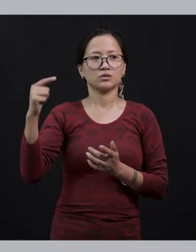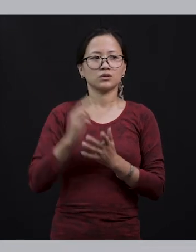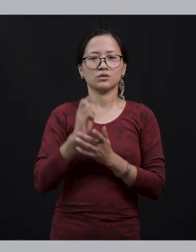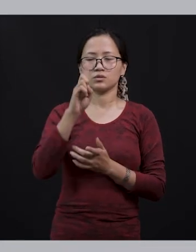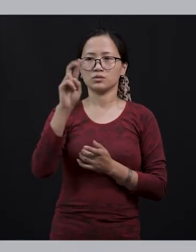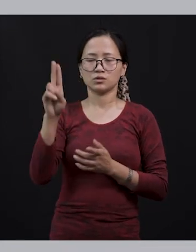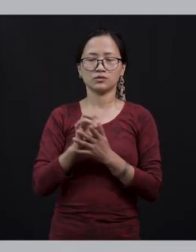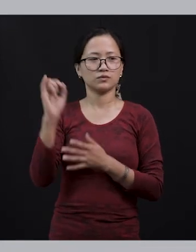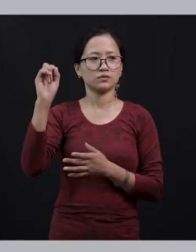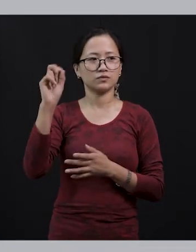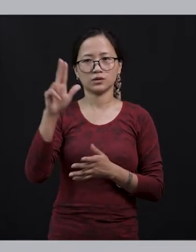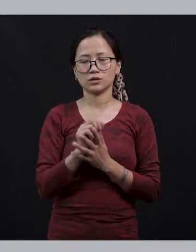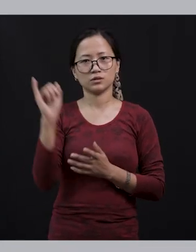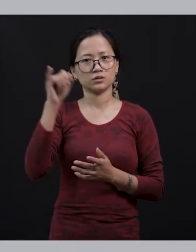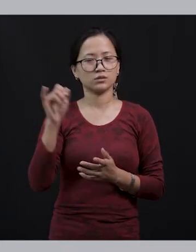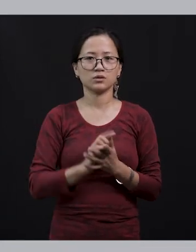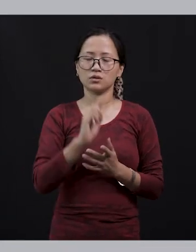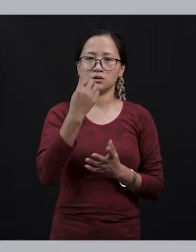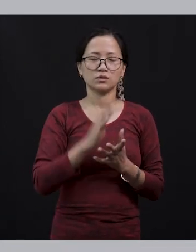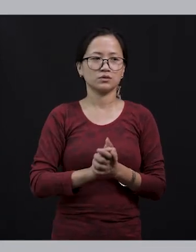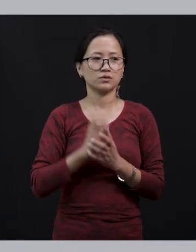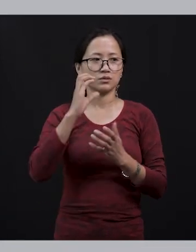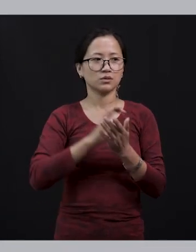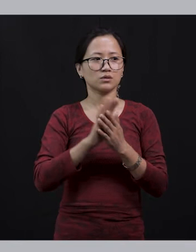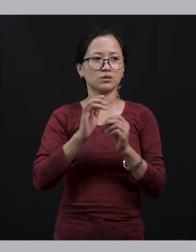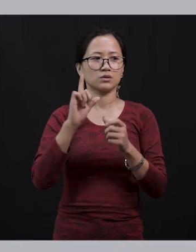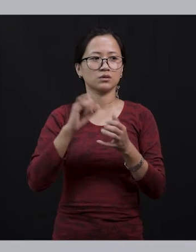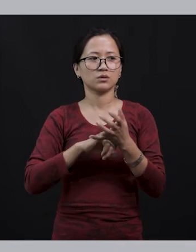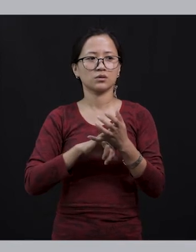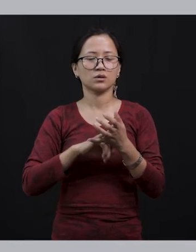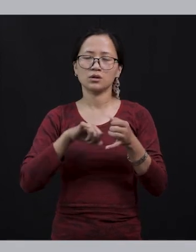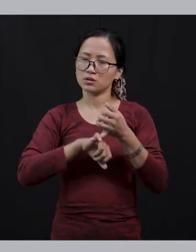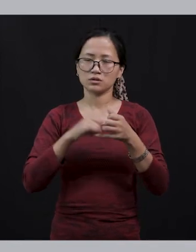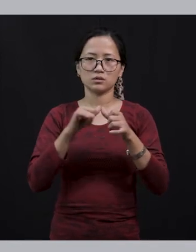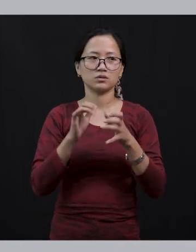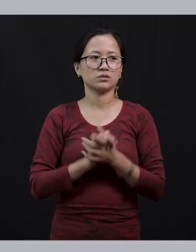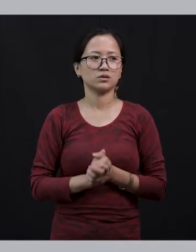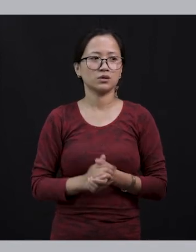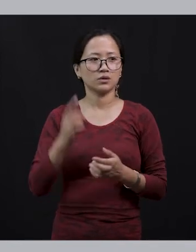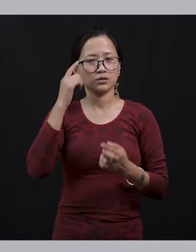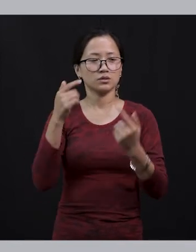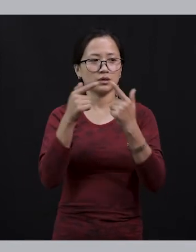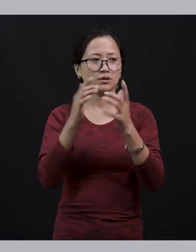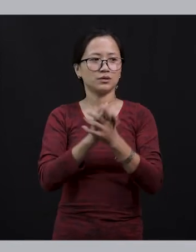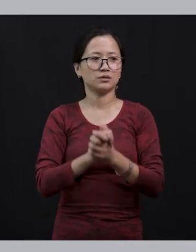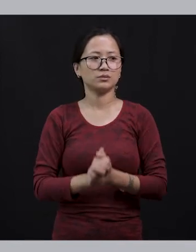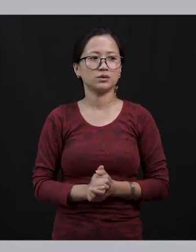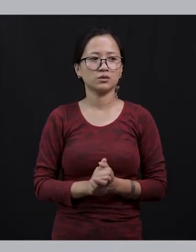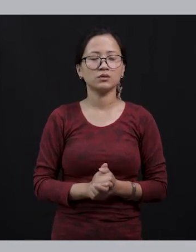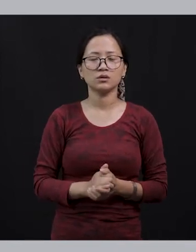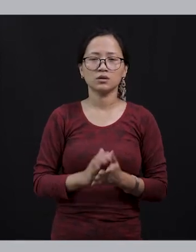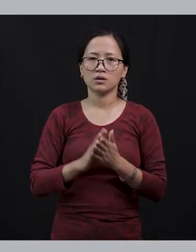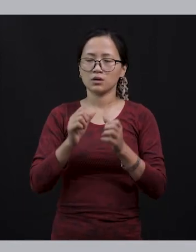20 years. So he was one of the Chalisa of Iltumish, but his nobles in Chalisa were his enemies, and that is why